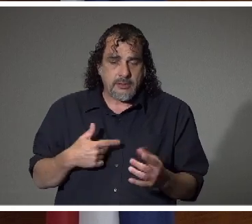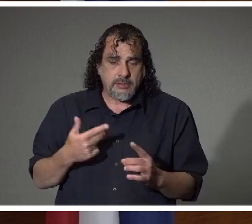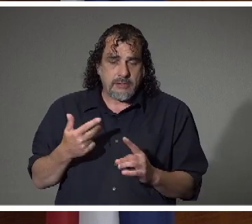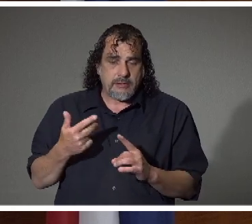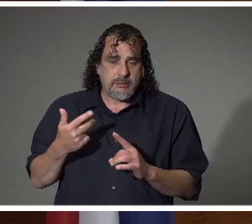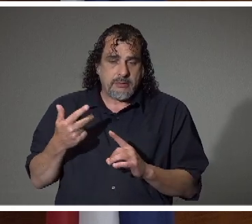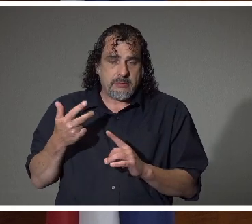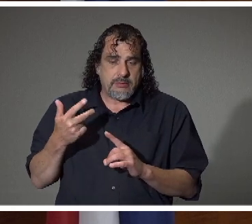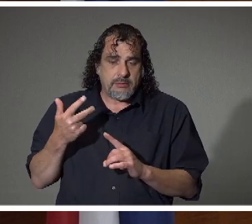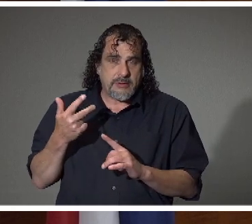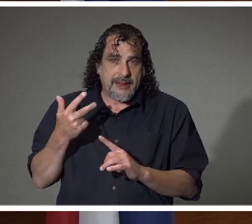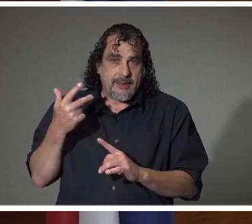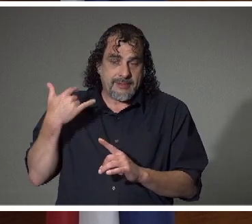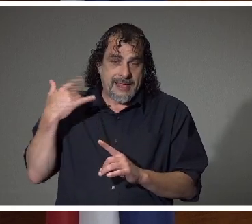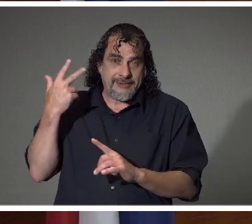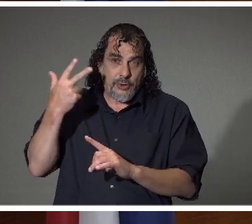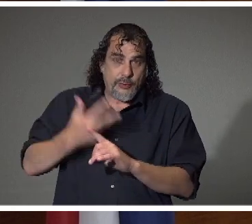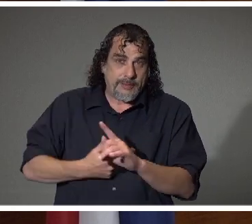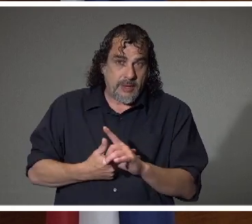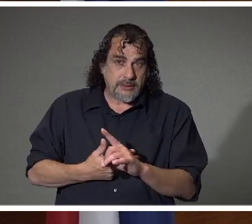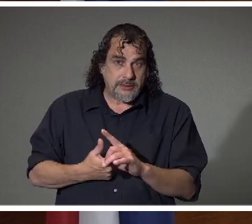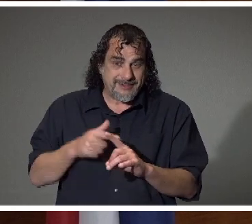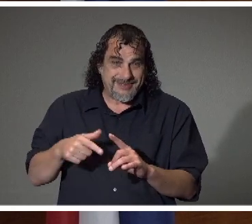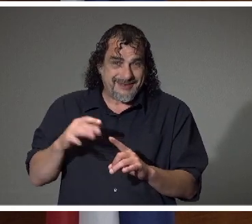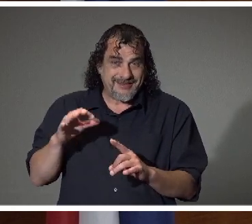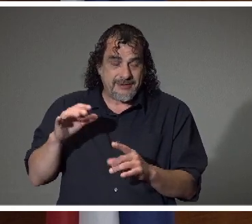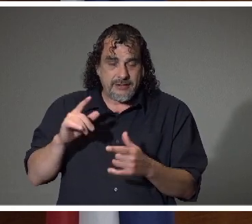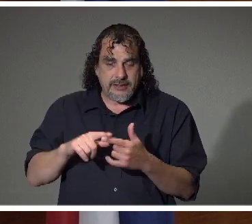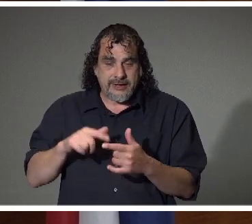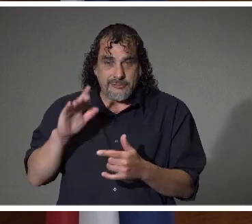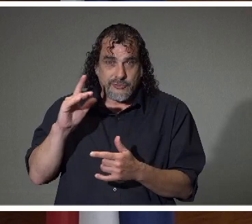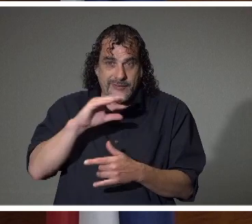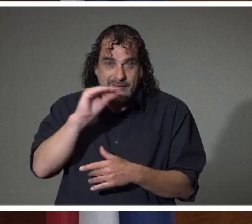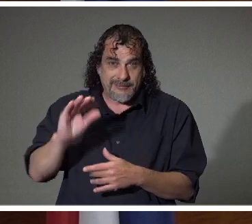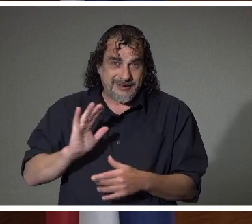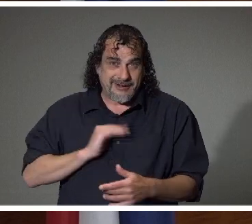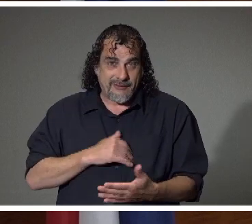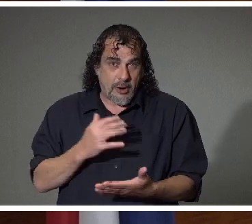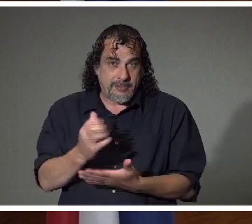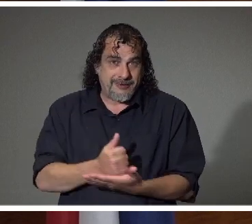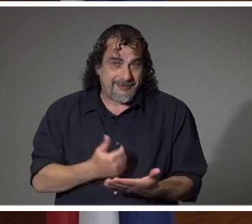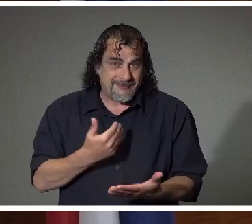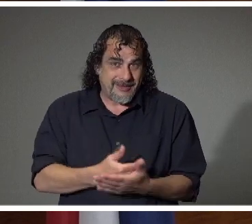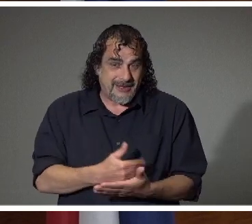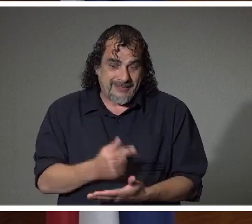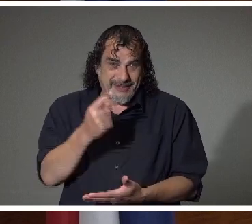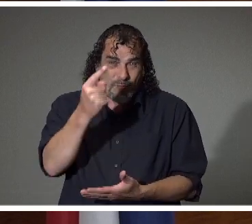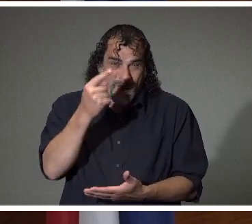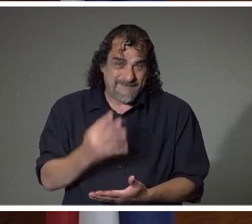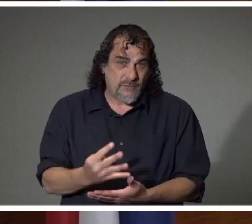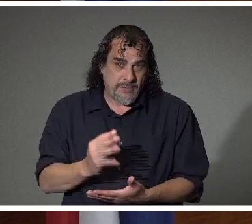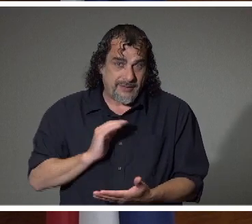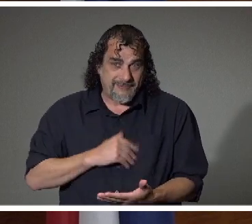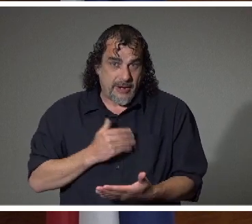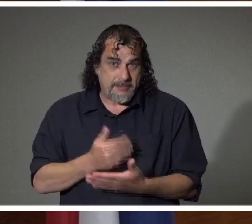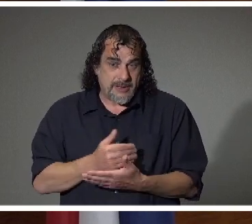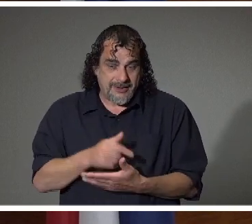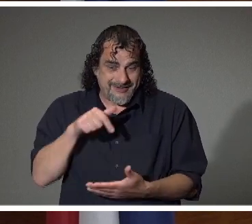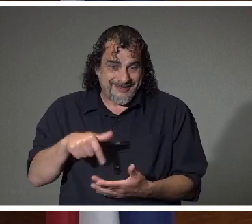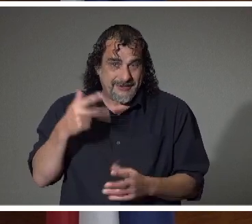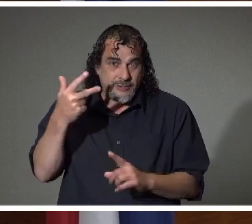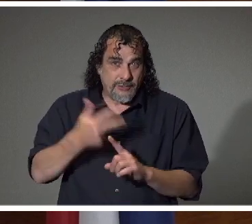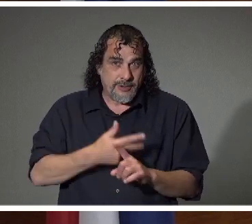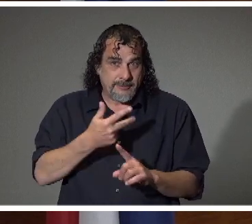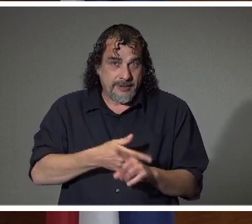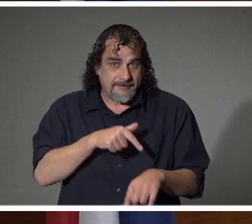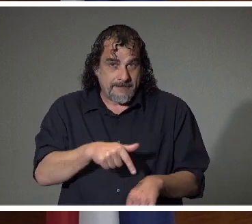months of the fiscal year, which is 25% of the fiscal year, obviously 1/4, in the last quarter, which would be the